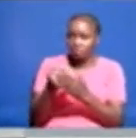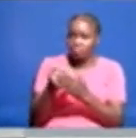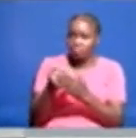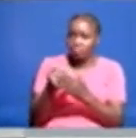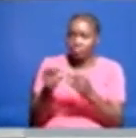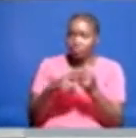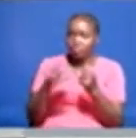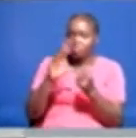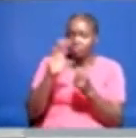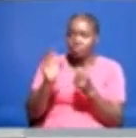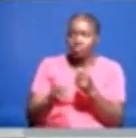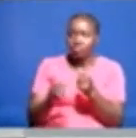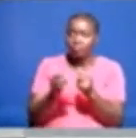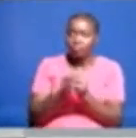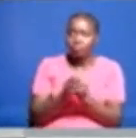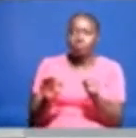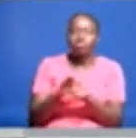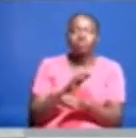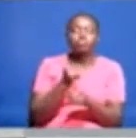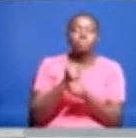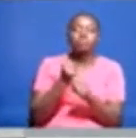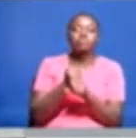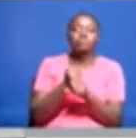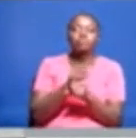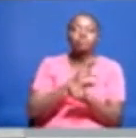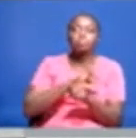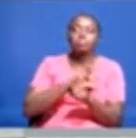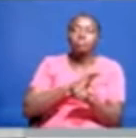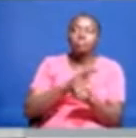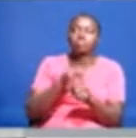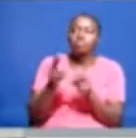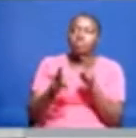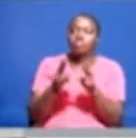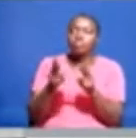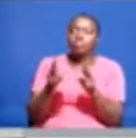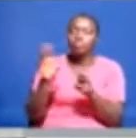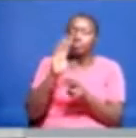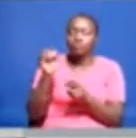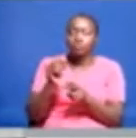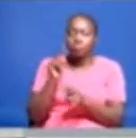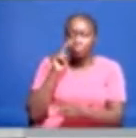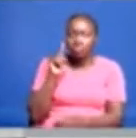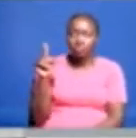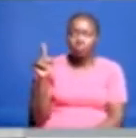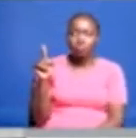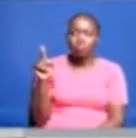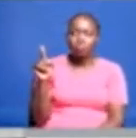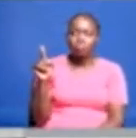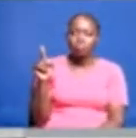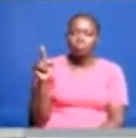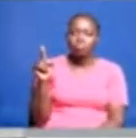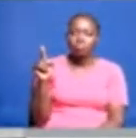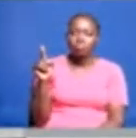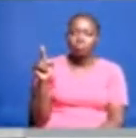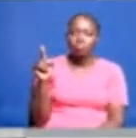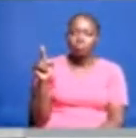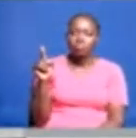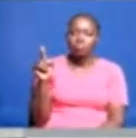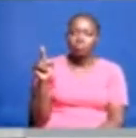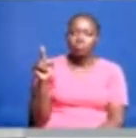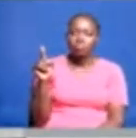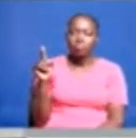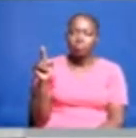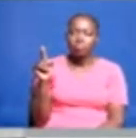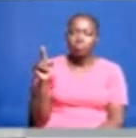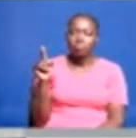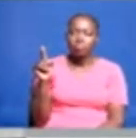7%. Total operating income grew by 22%, while operating expenses eased by 7%. Similarly, the cost